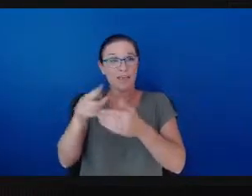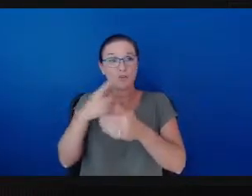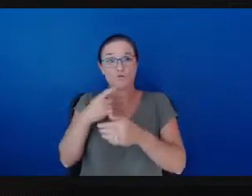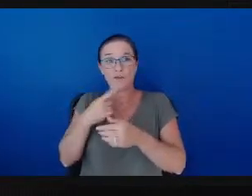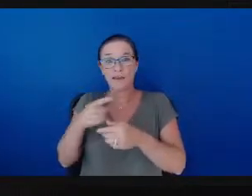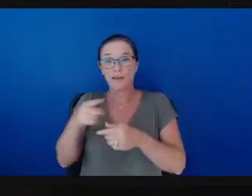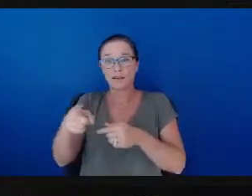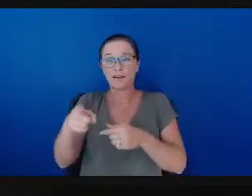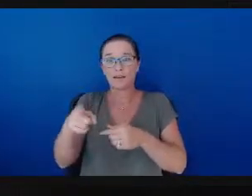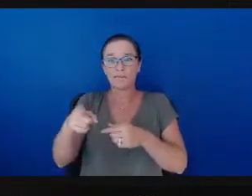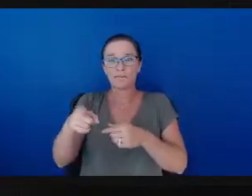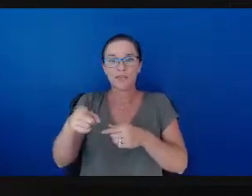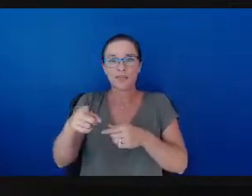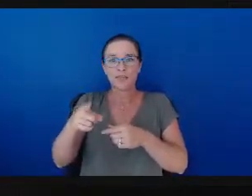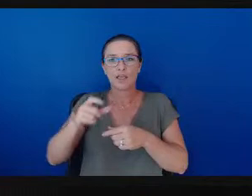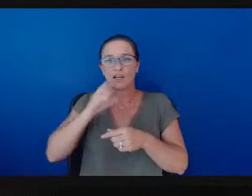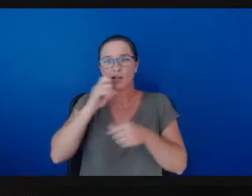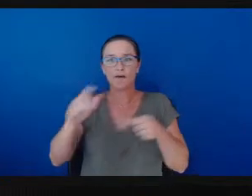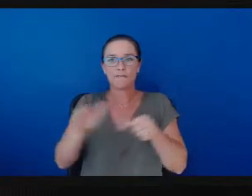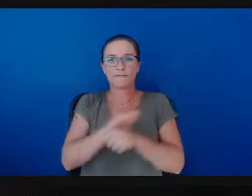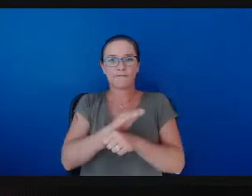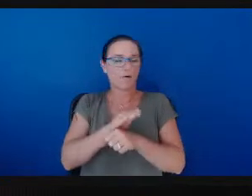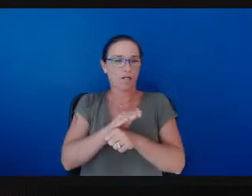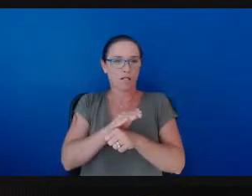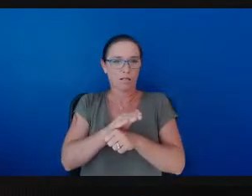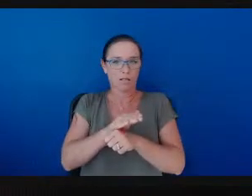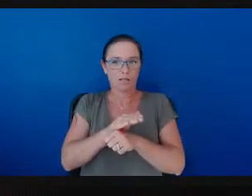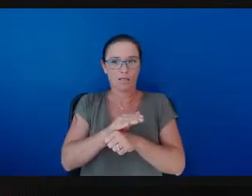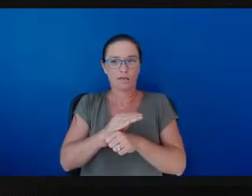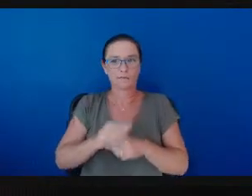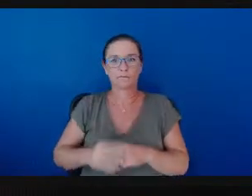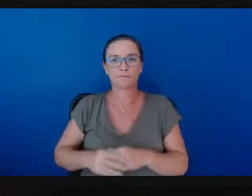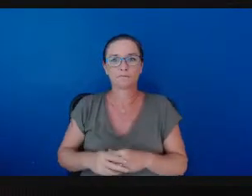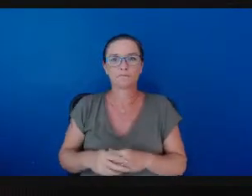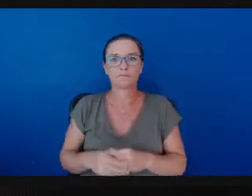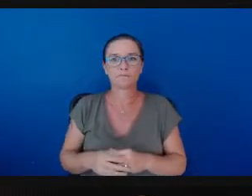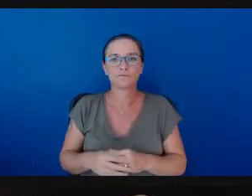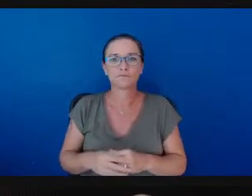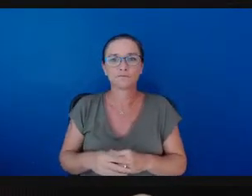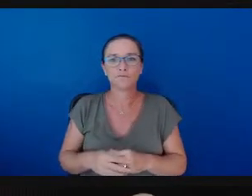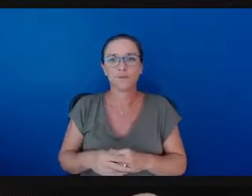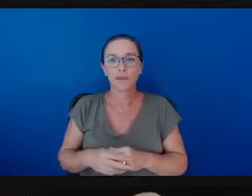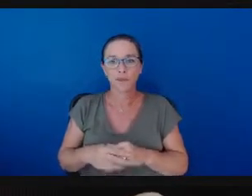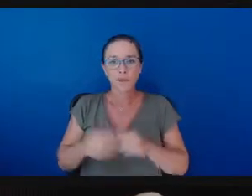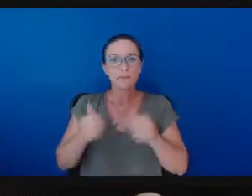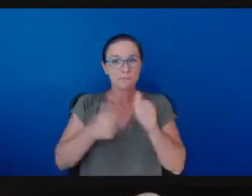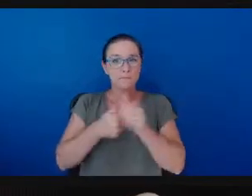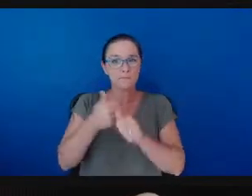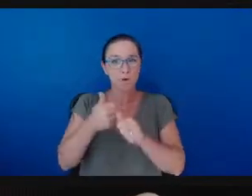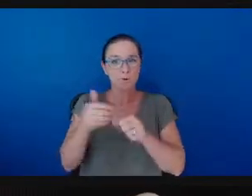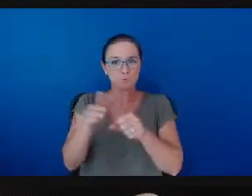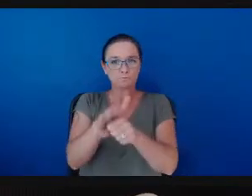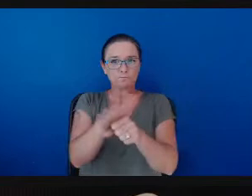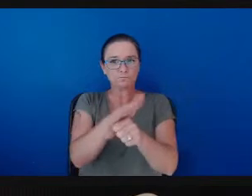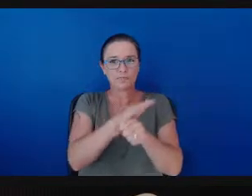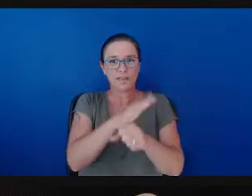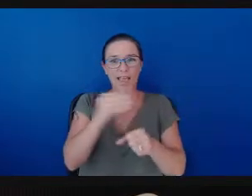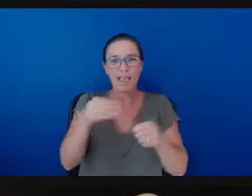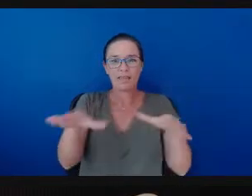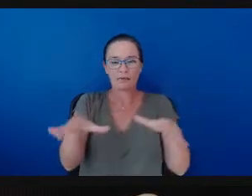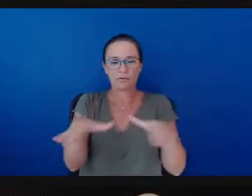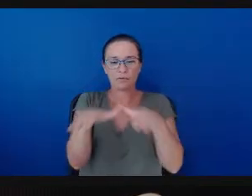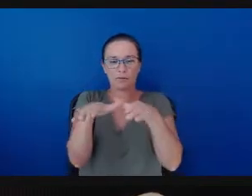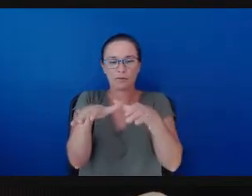June eruption, which has not been filled. A little bit down in here, you can tell, but mostly not. And a high spot in the middle that hasn't been covered as